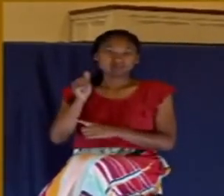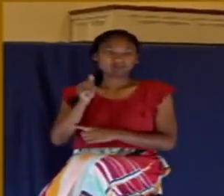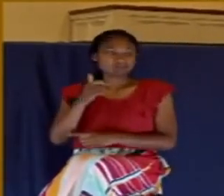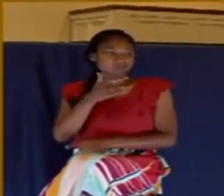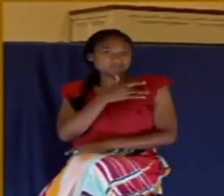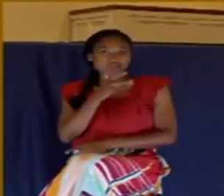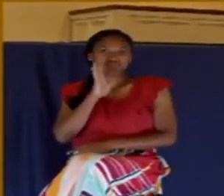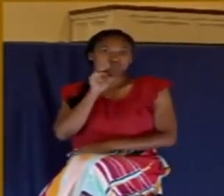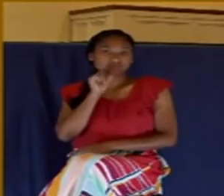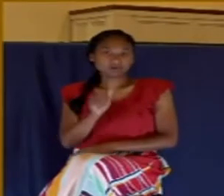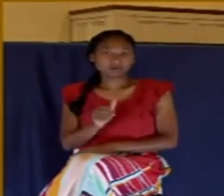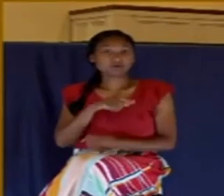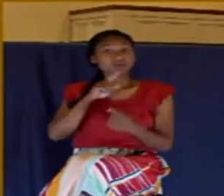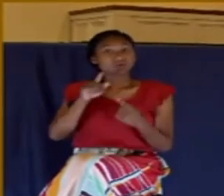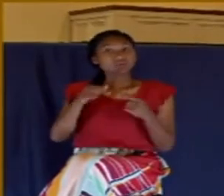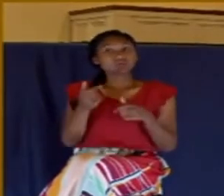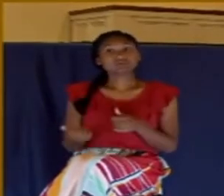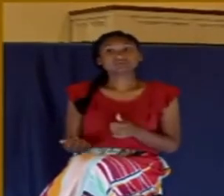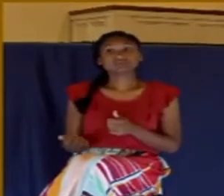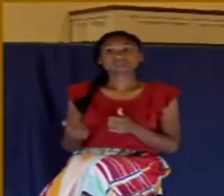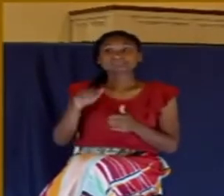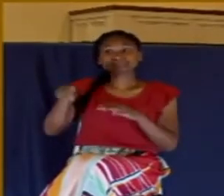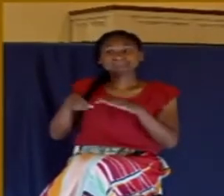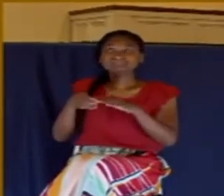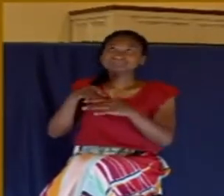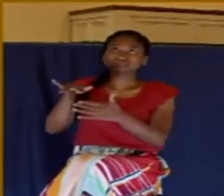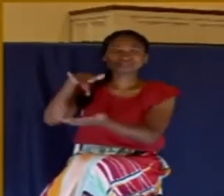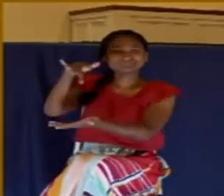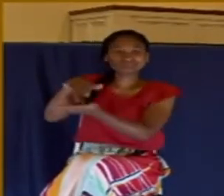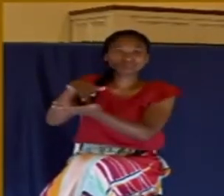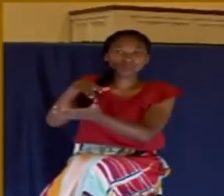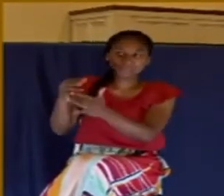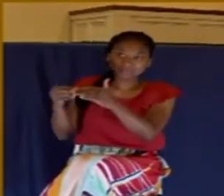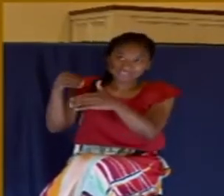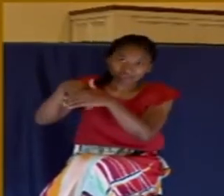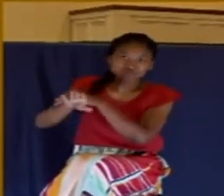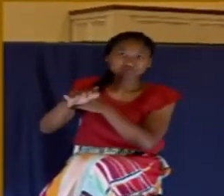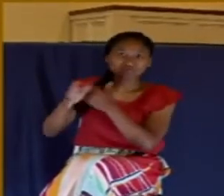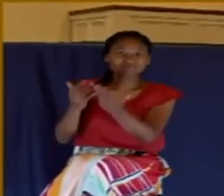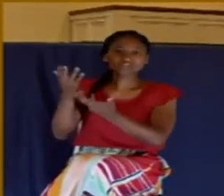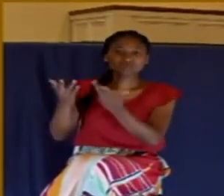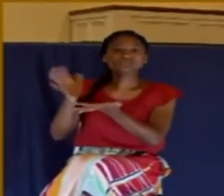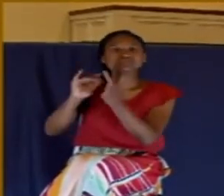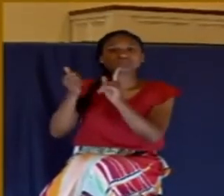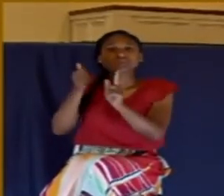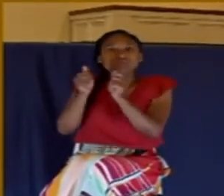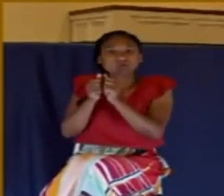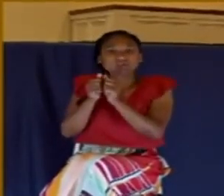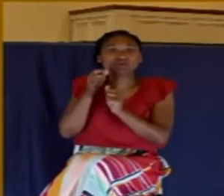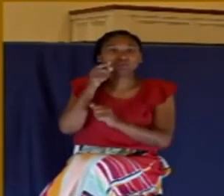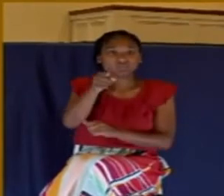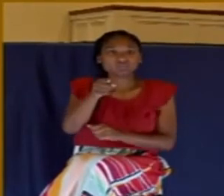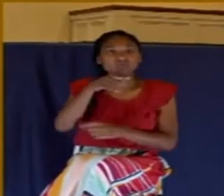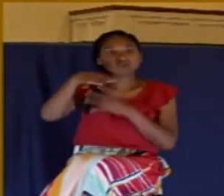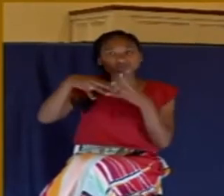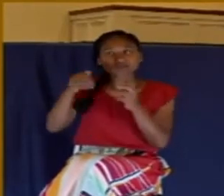furnace, Jesus is with you, and you experience a new fellowship with Christ. And so there's purity that